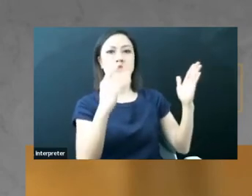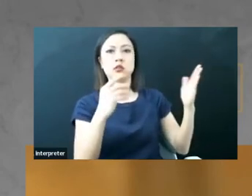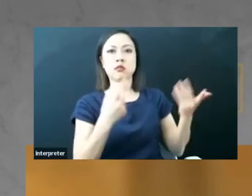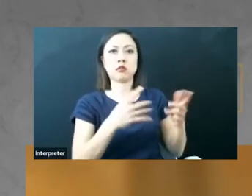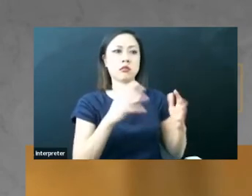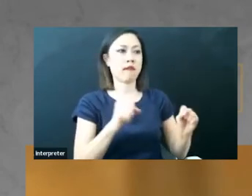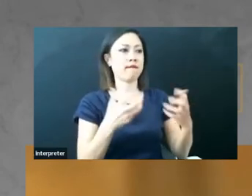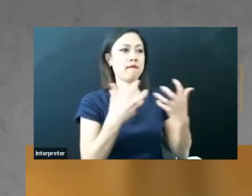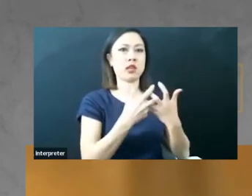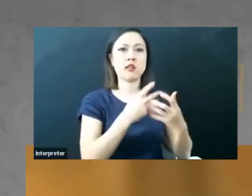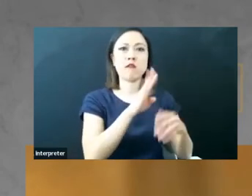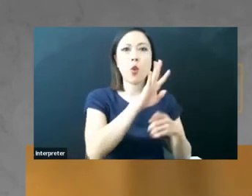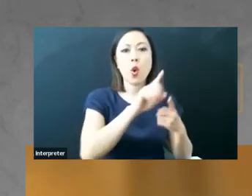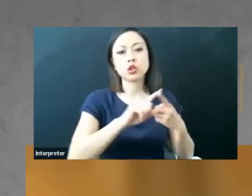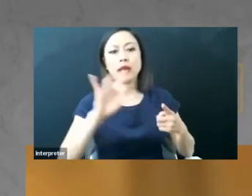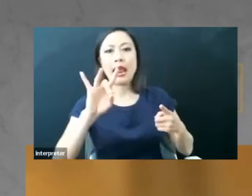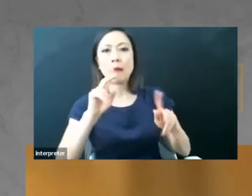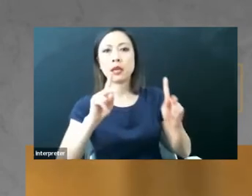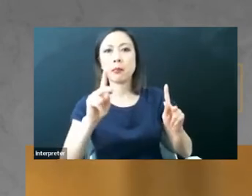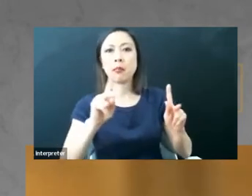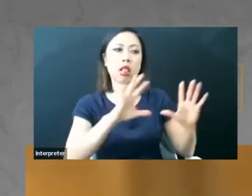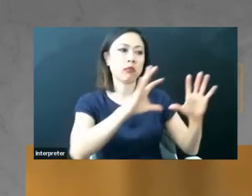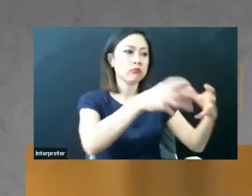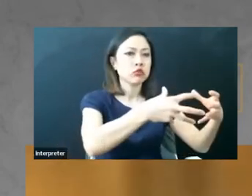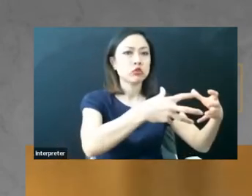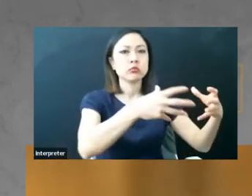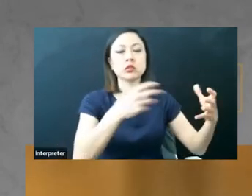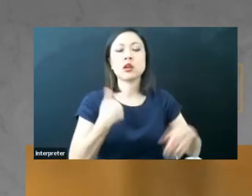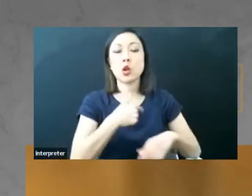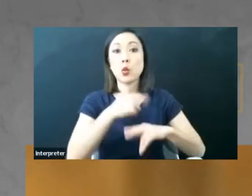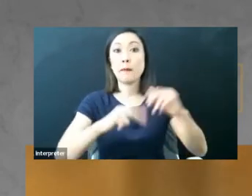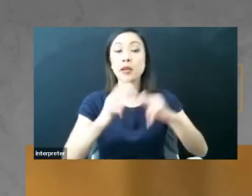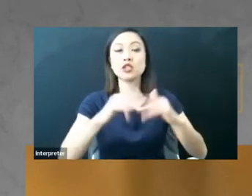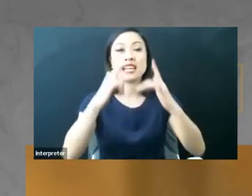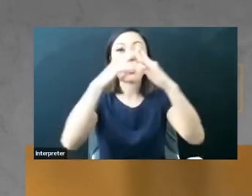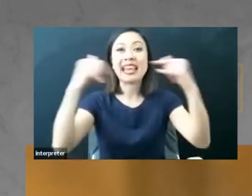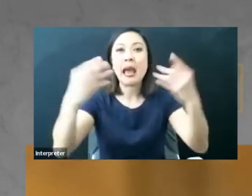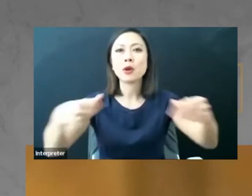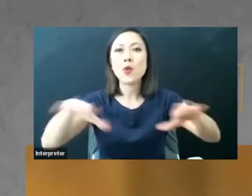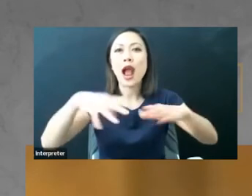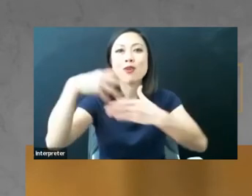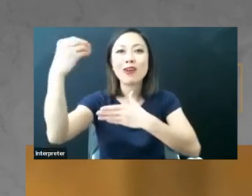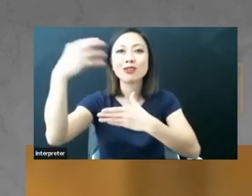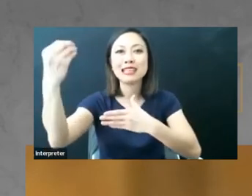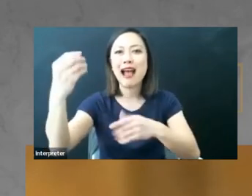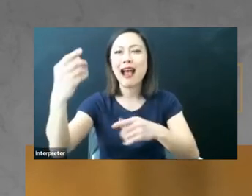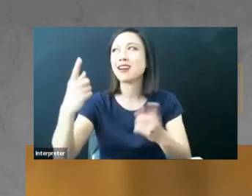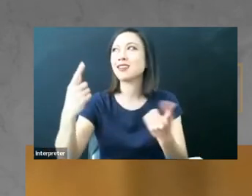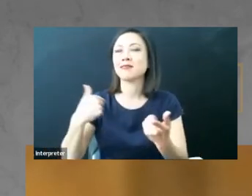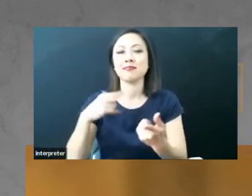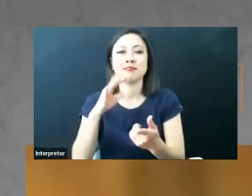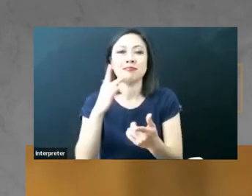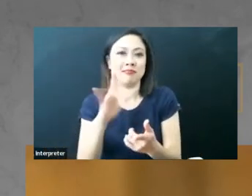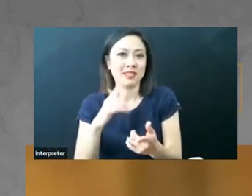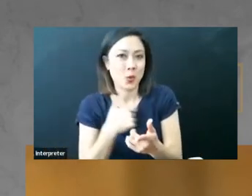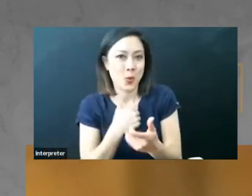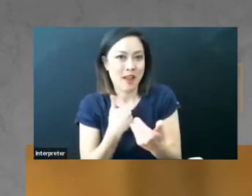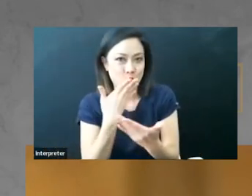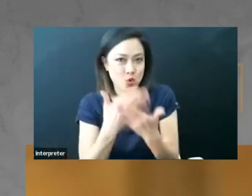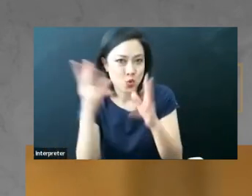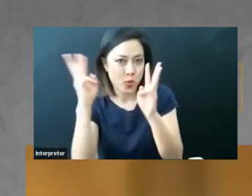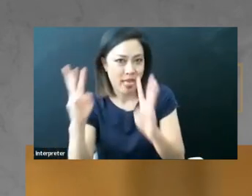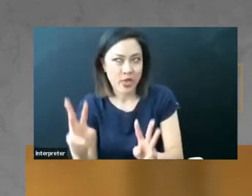with technology so that, for example, we built these campgrounds outside. We have the privilege of wonderful weather 12 months of the year. And they